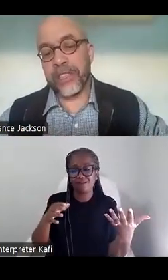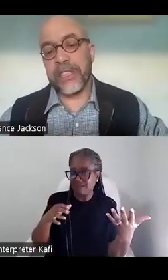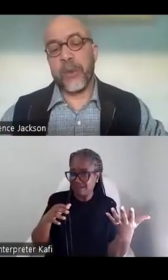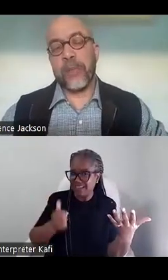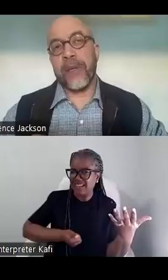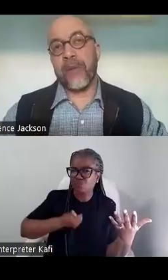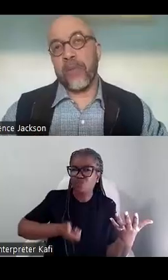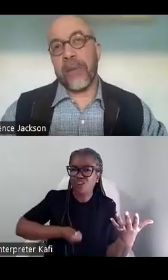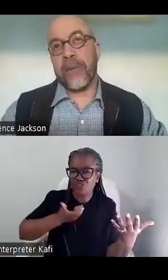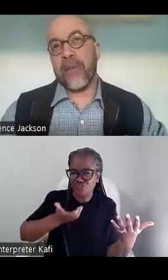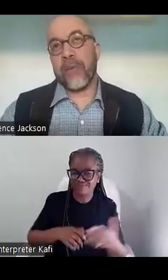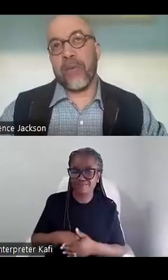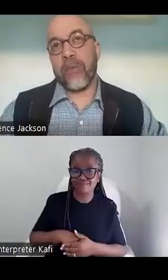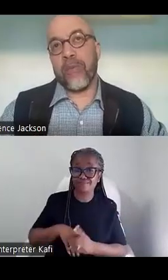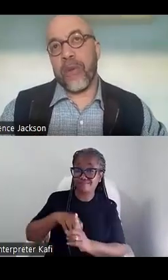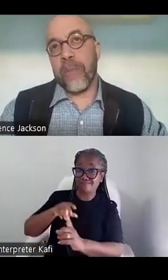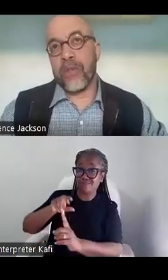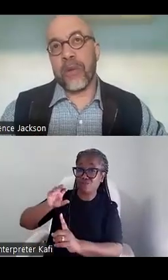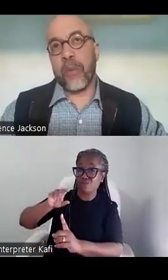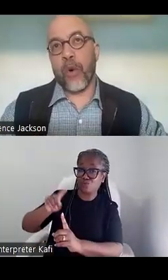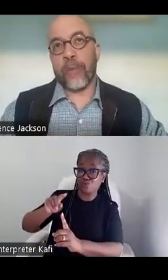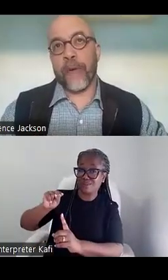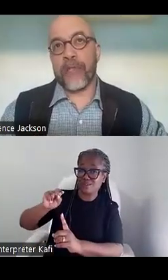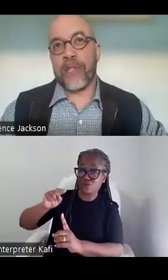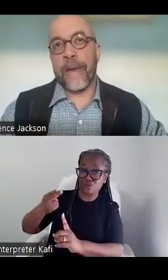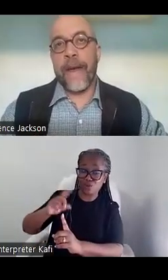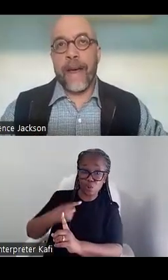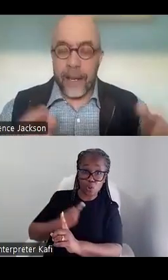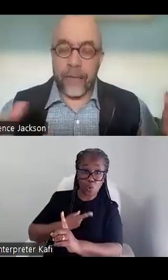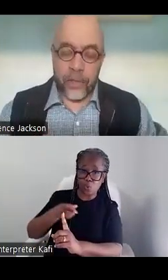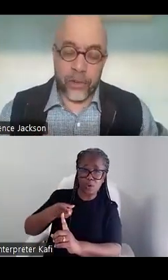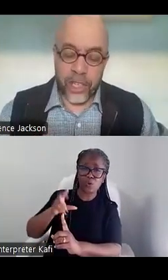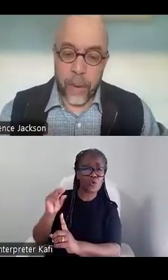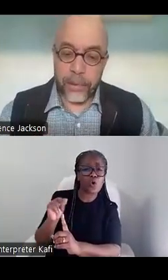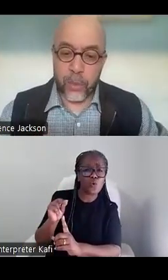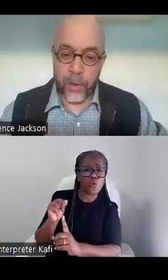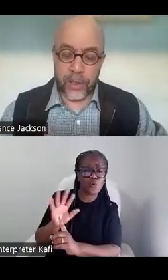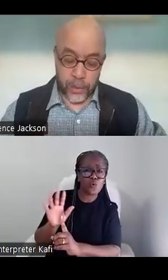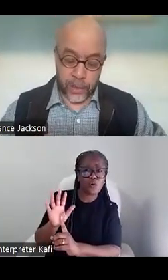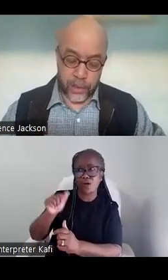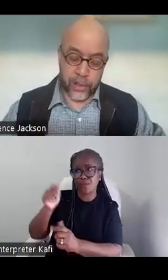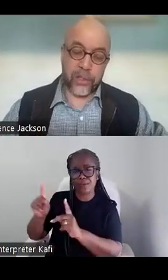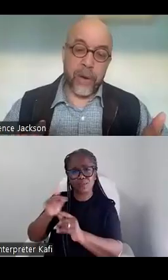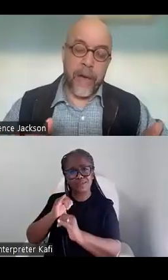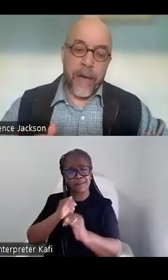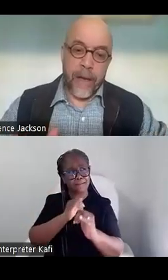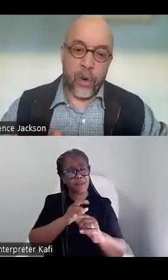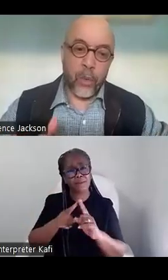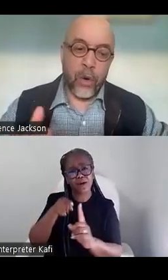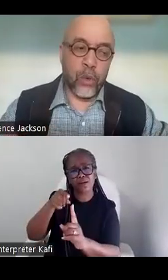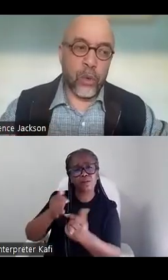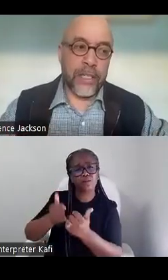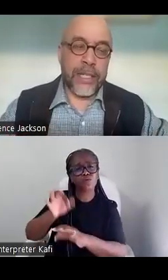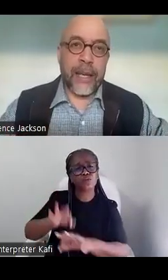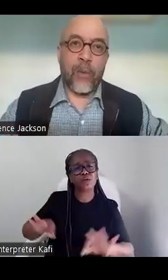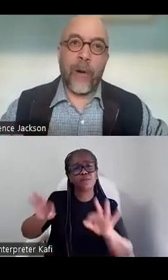but she would be maybe the most important person, and she has published work that we can turn to,